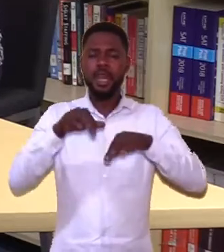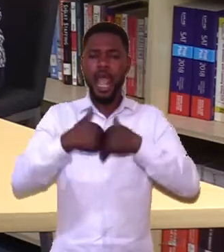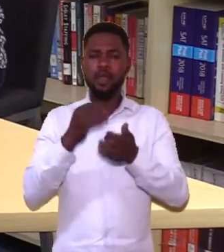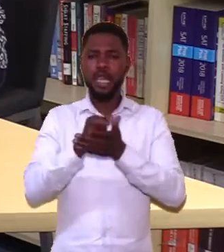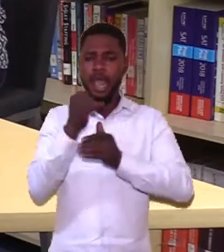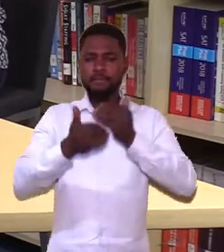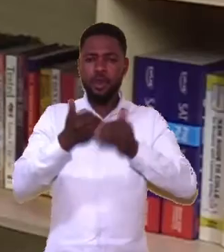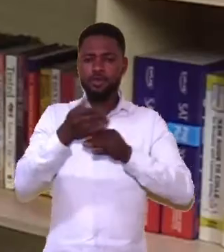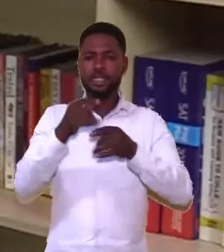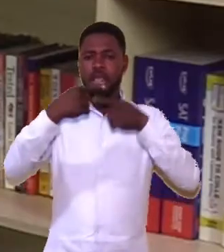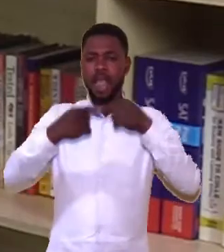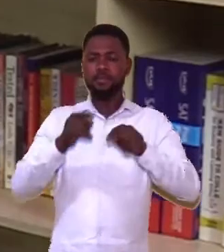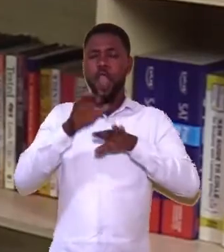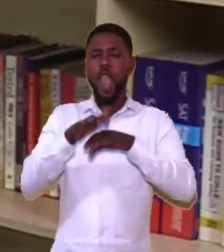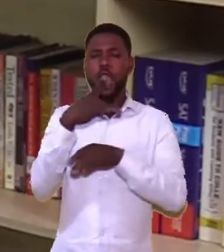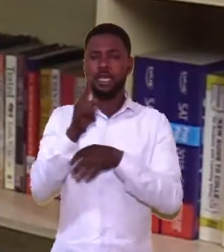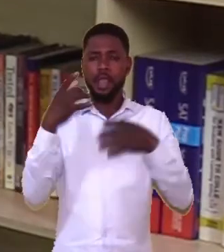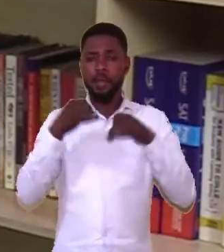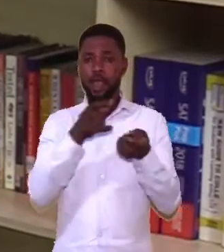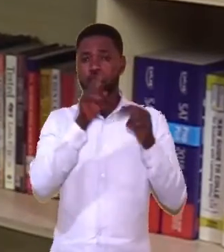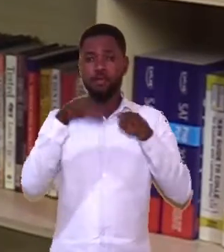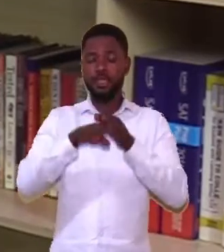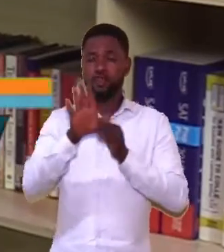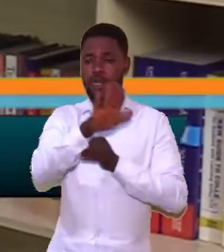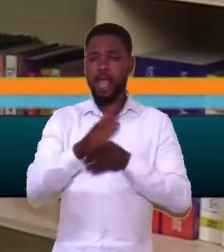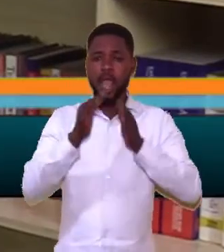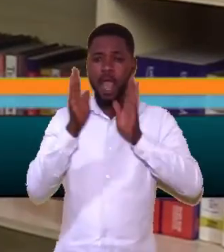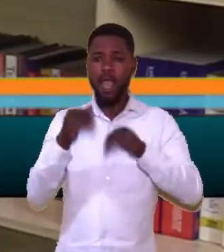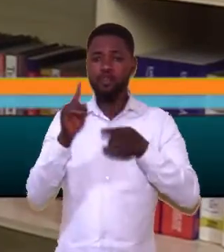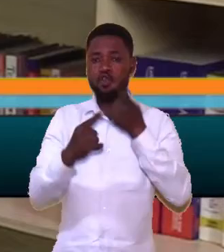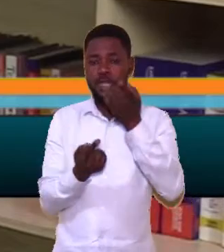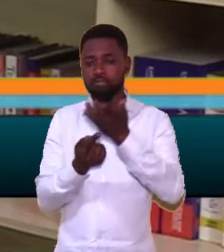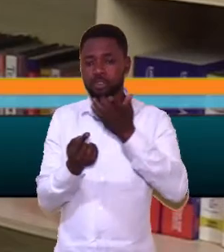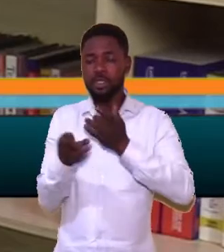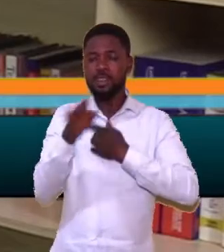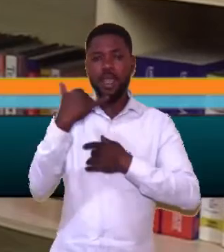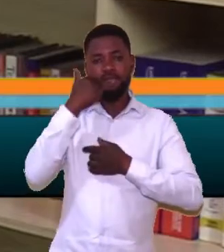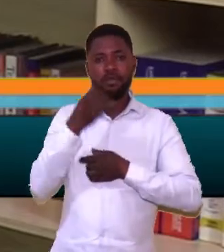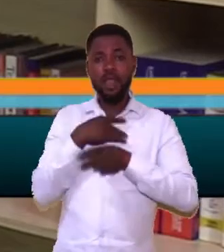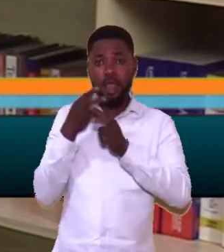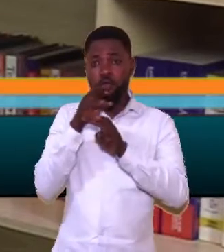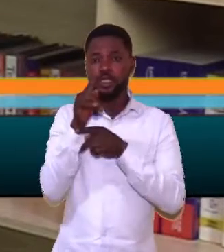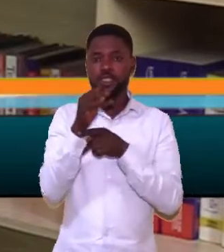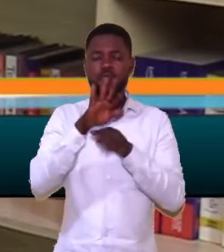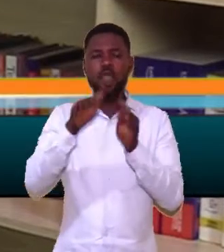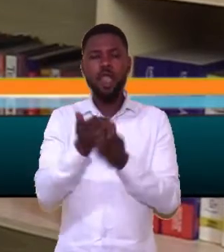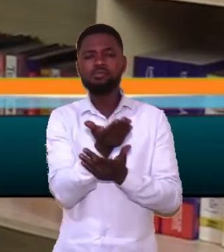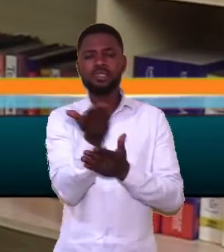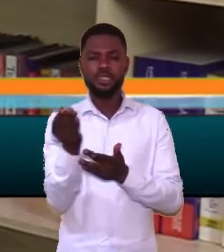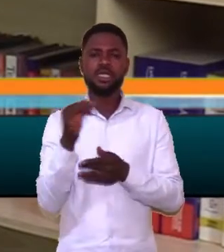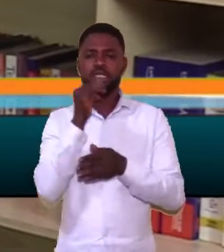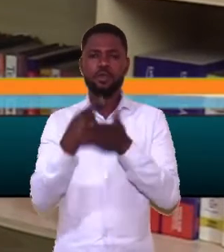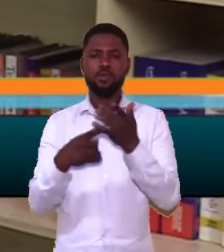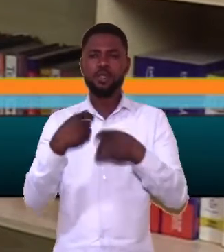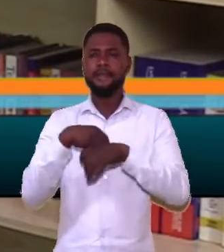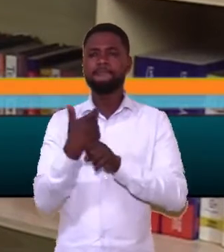that process happens until the power comes into their houses and they're able to charge their phones, able to watch TV. So all of these things is